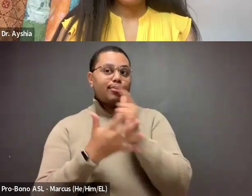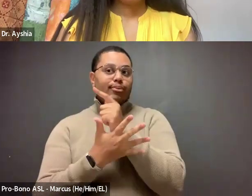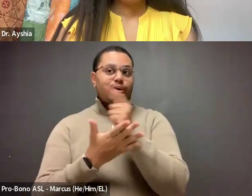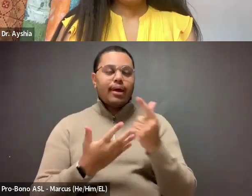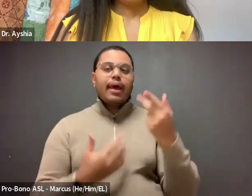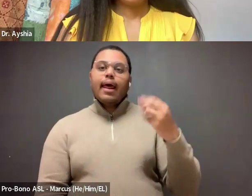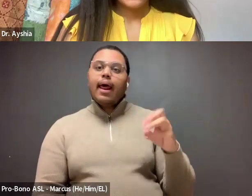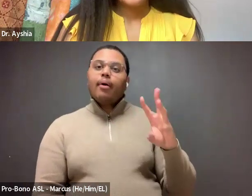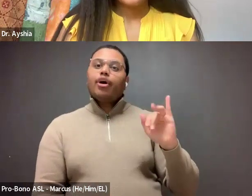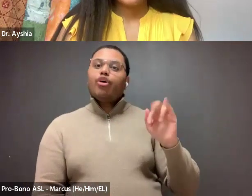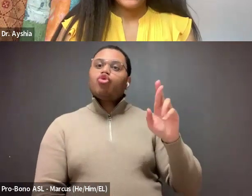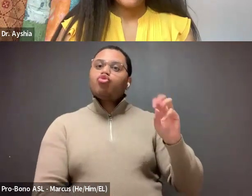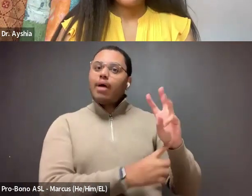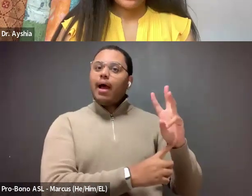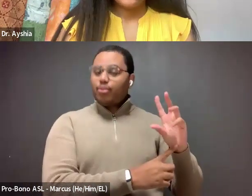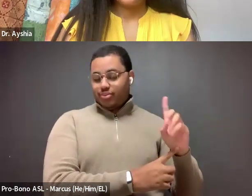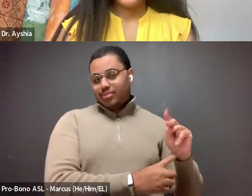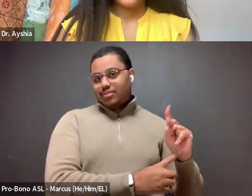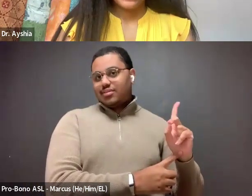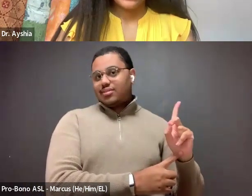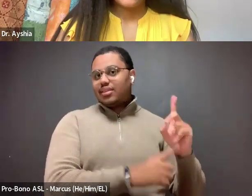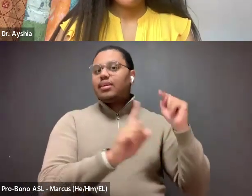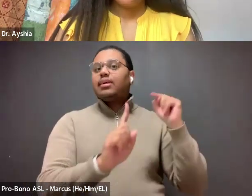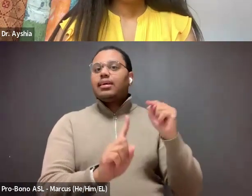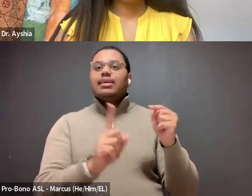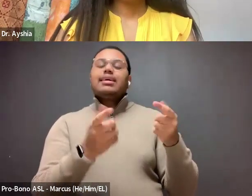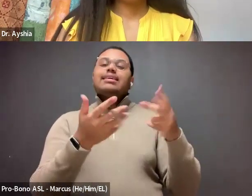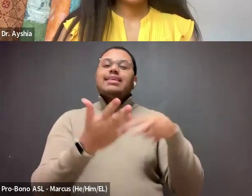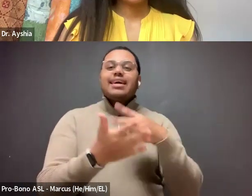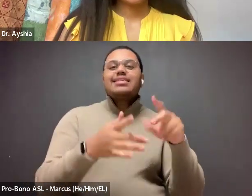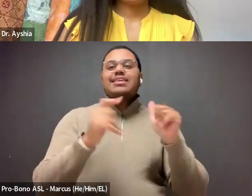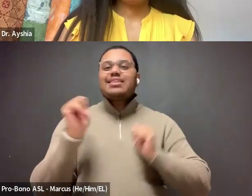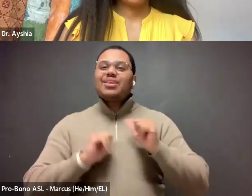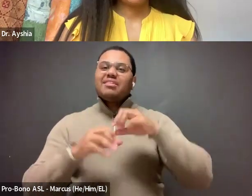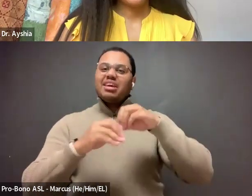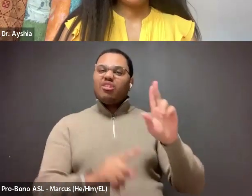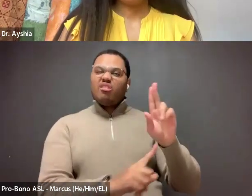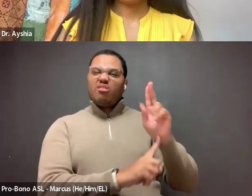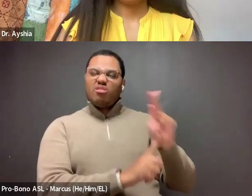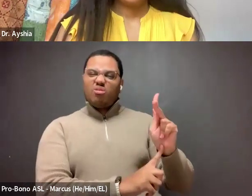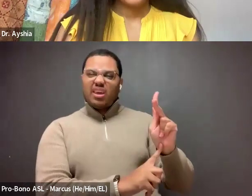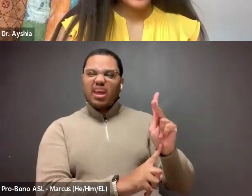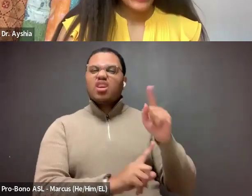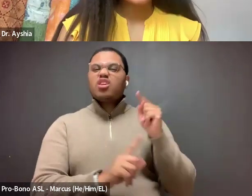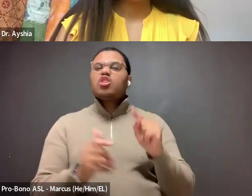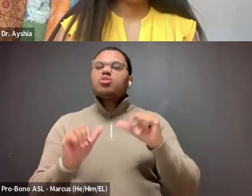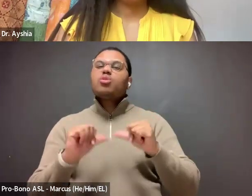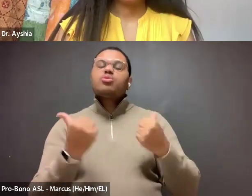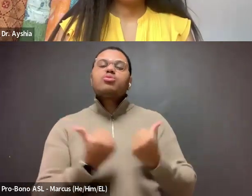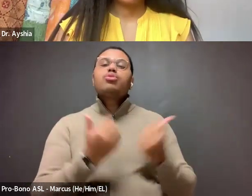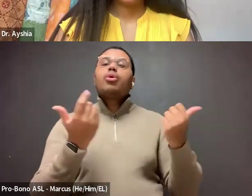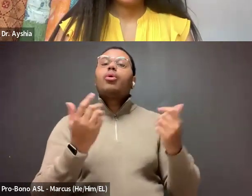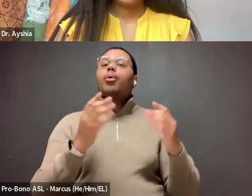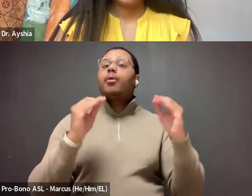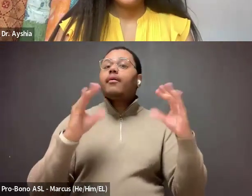Howlround, Dance and Theater Training in the UK. She is Associate Professor at Carnegie